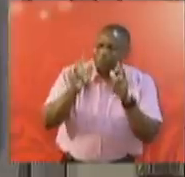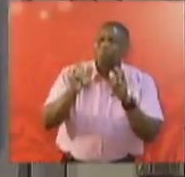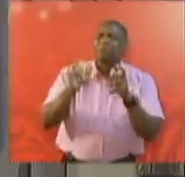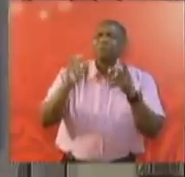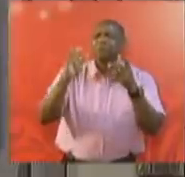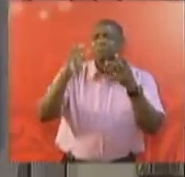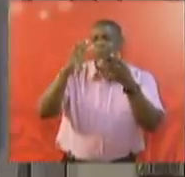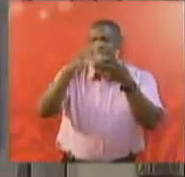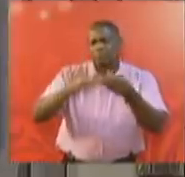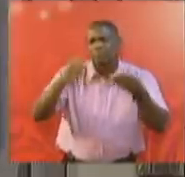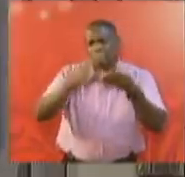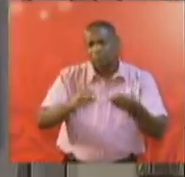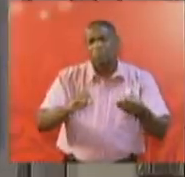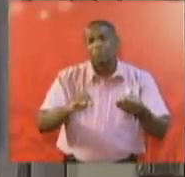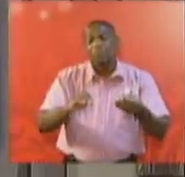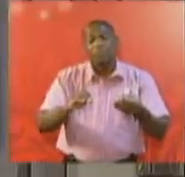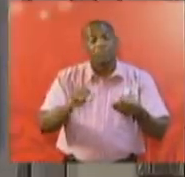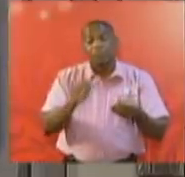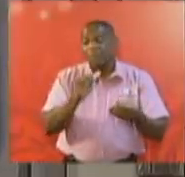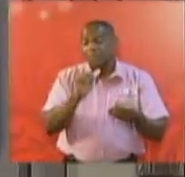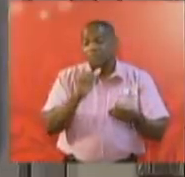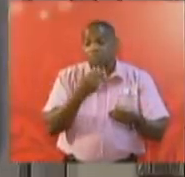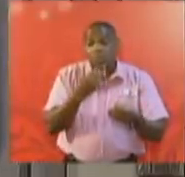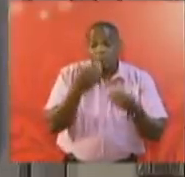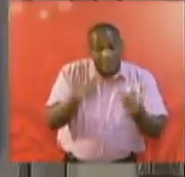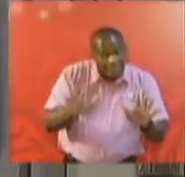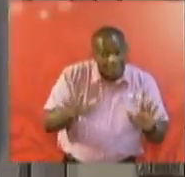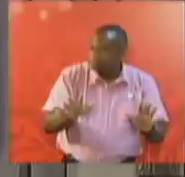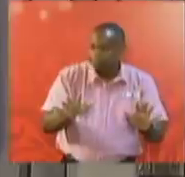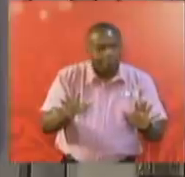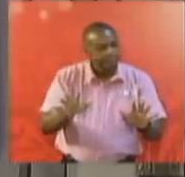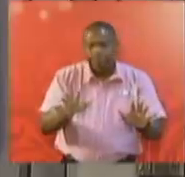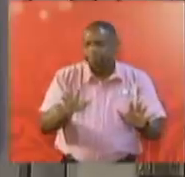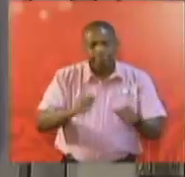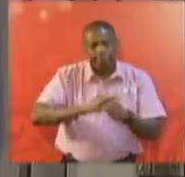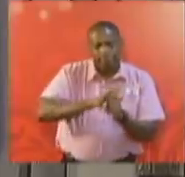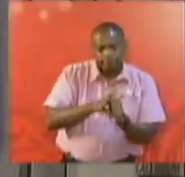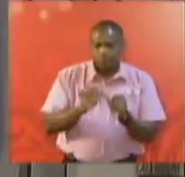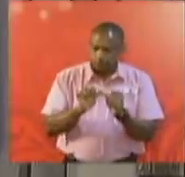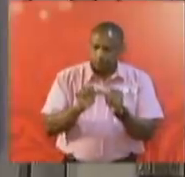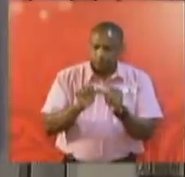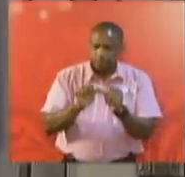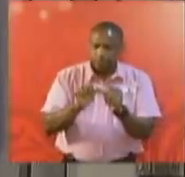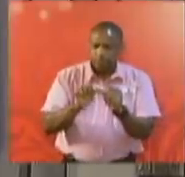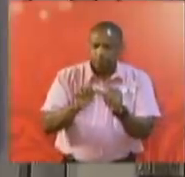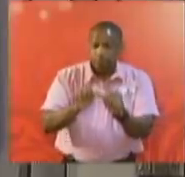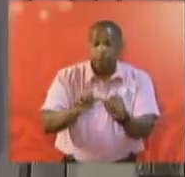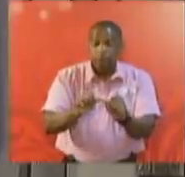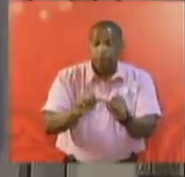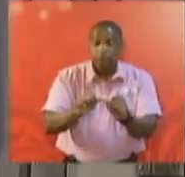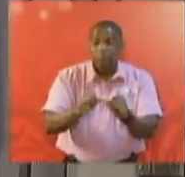virus, as we see now, 30 million plus cases. The average number of cases per